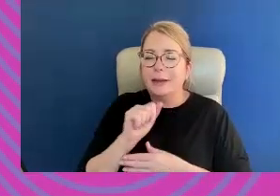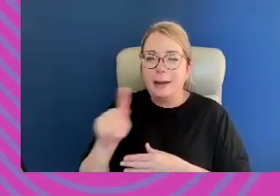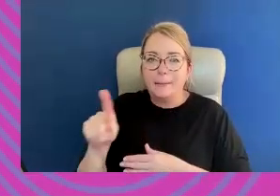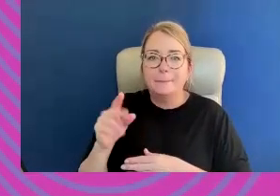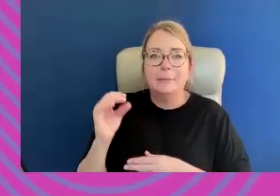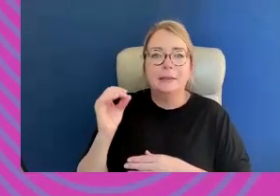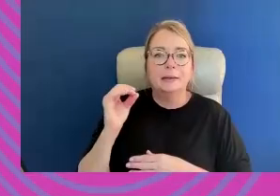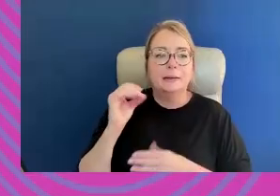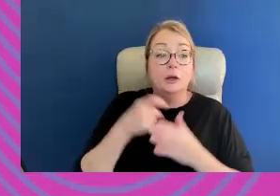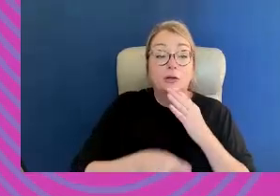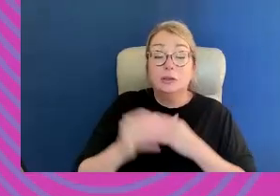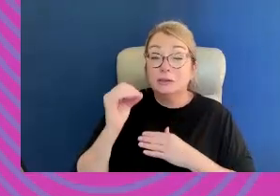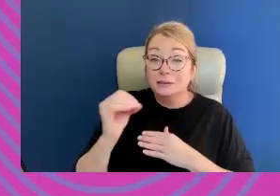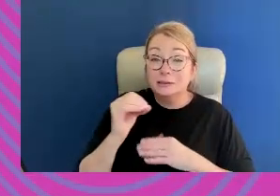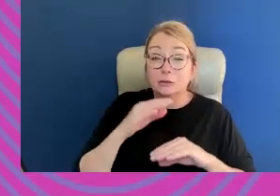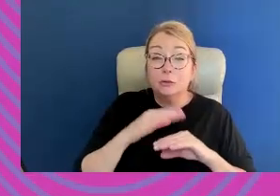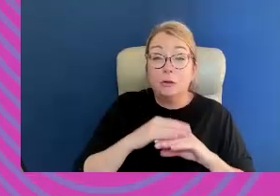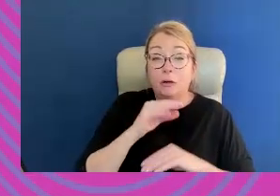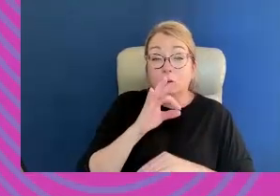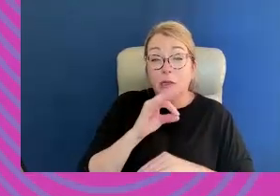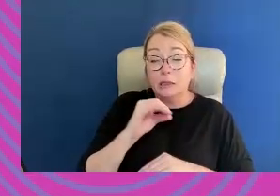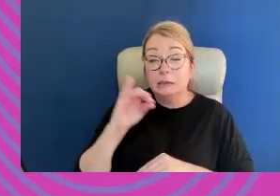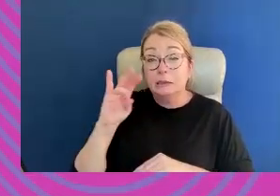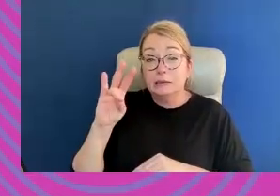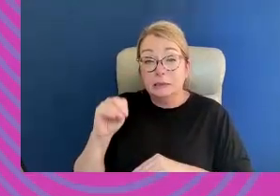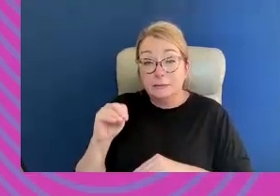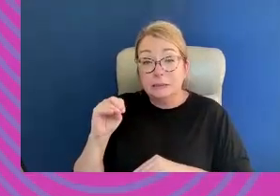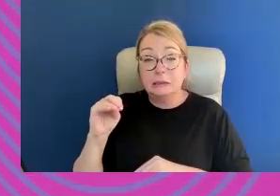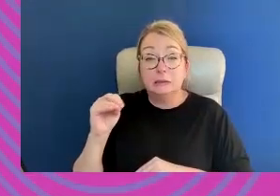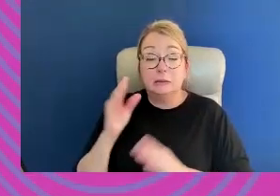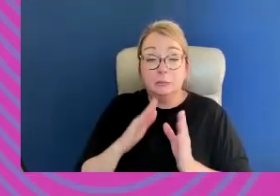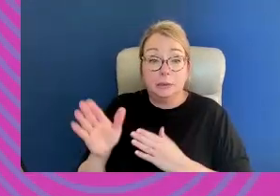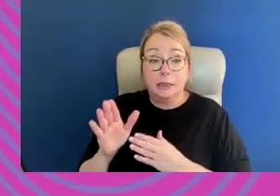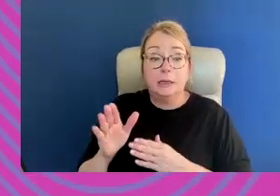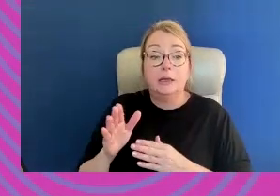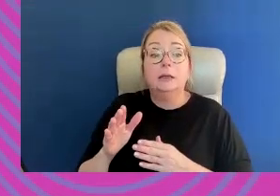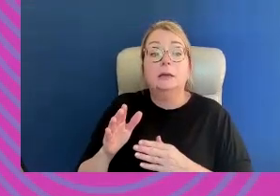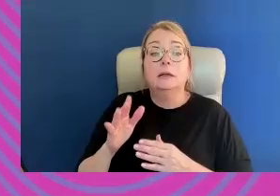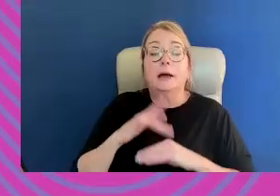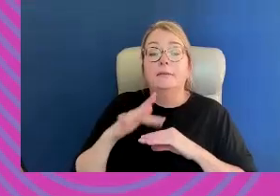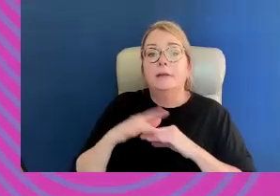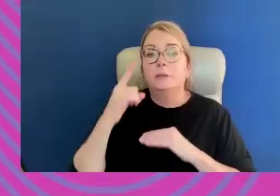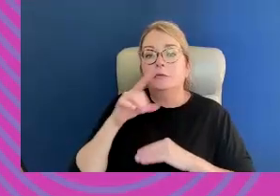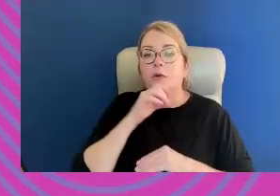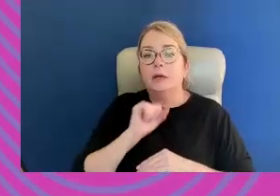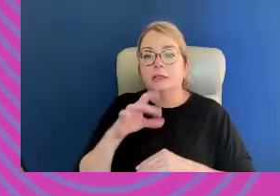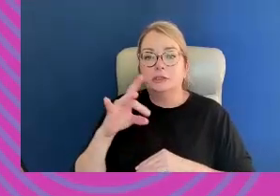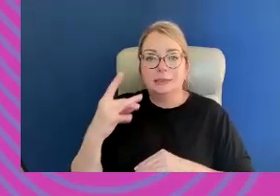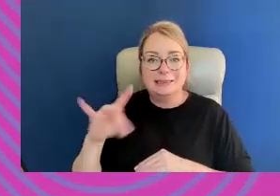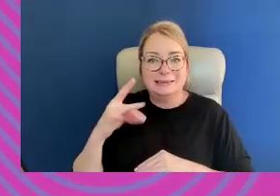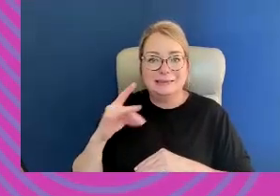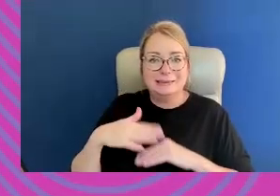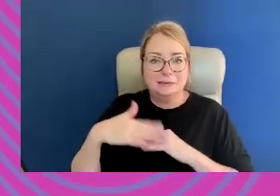to our members on the 9070 plan. It is available for members 18 and over. Those members on the Anthem high deductible plan will have a